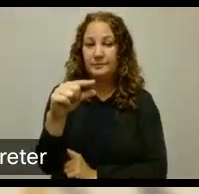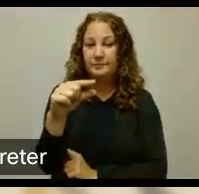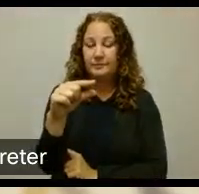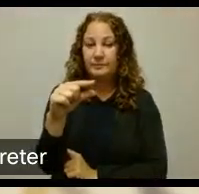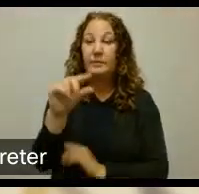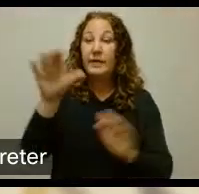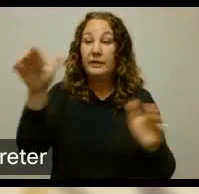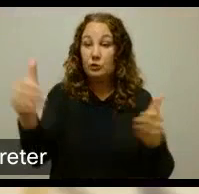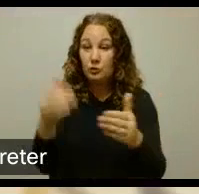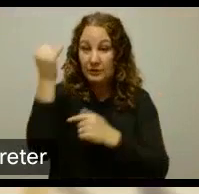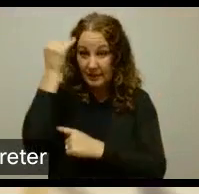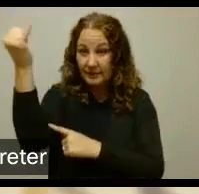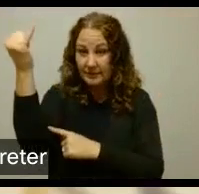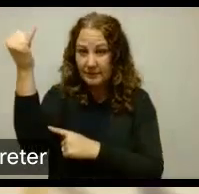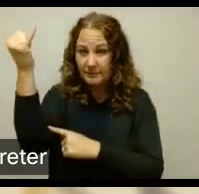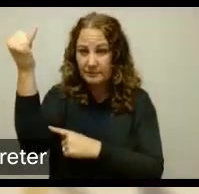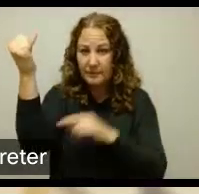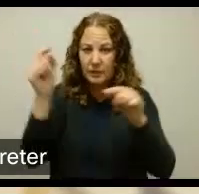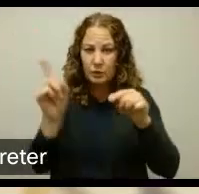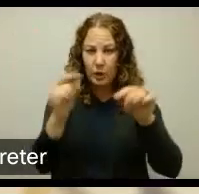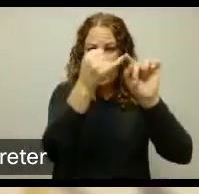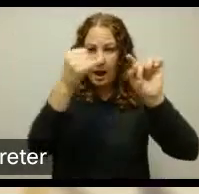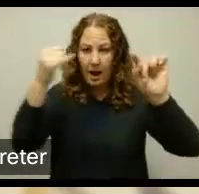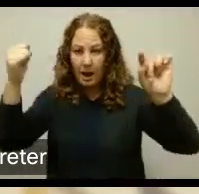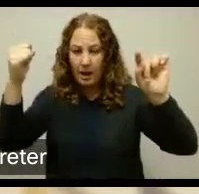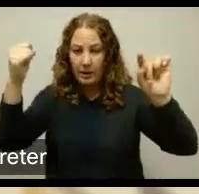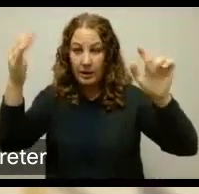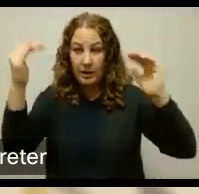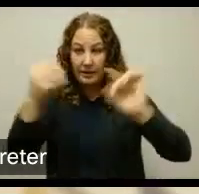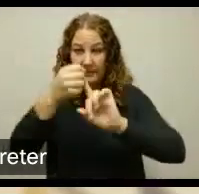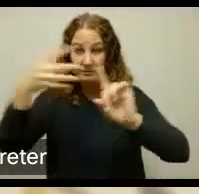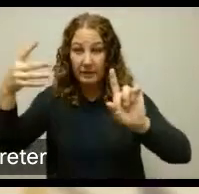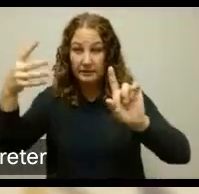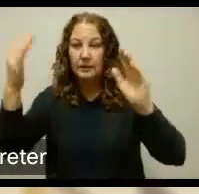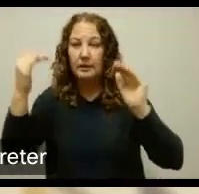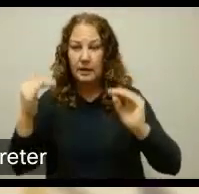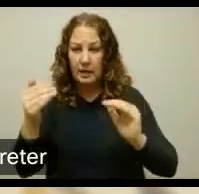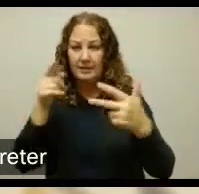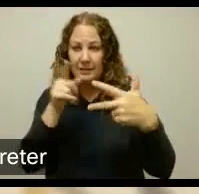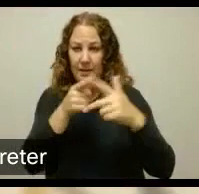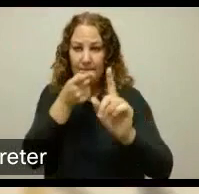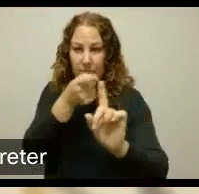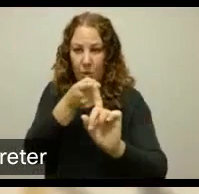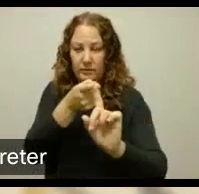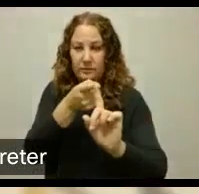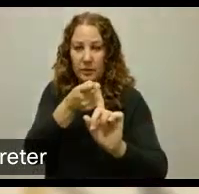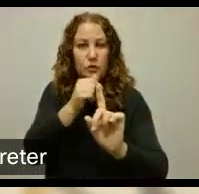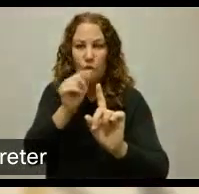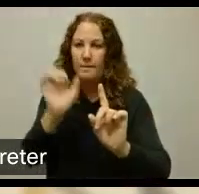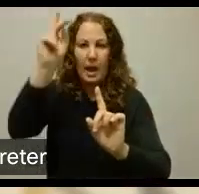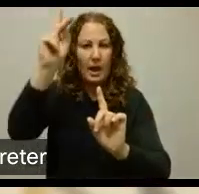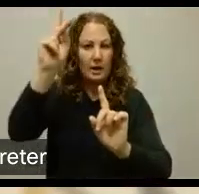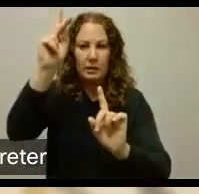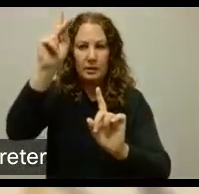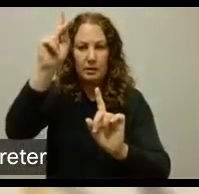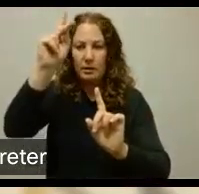introduces that idea where it's underlined, it expands on it, and then it goes to the next supporting point. And we do not go back and forth between